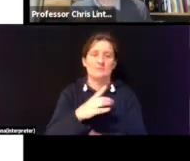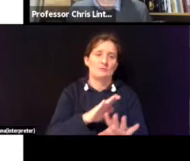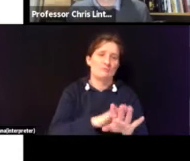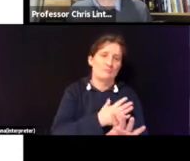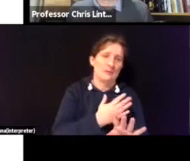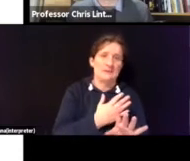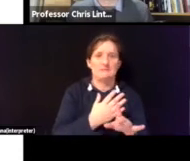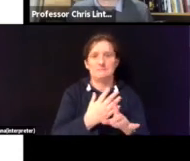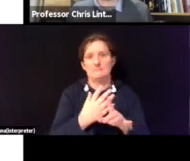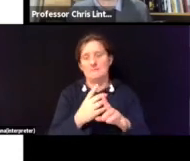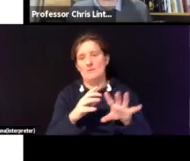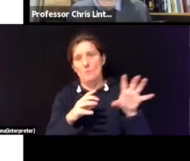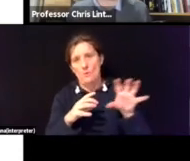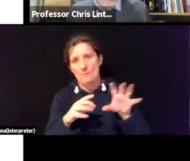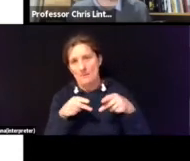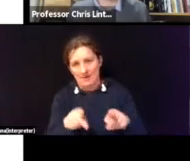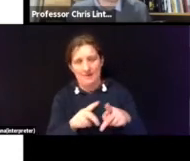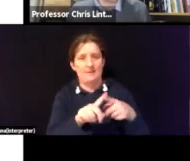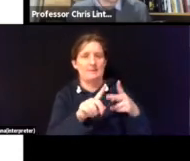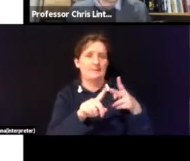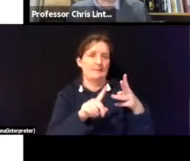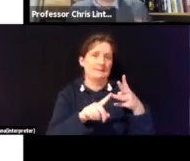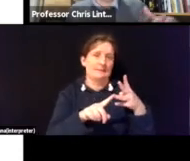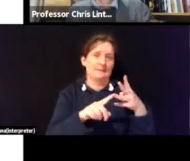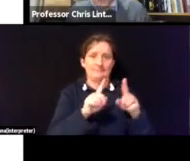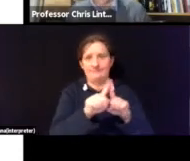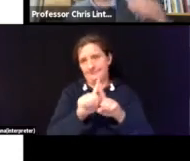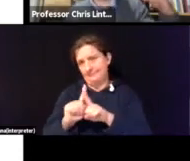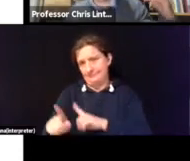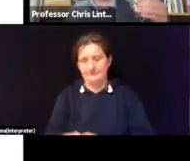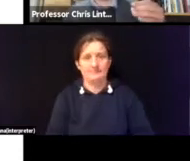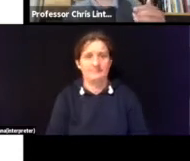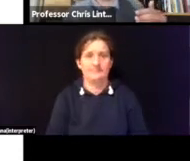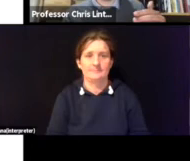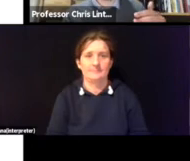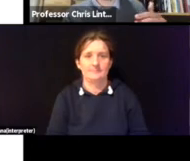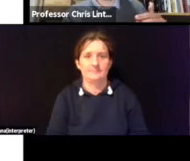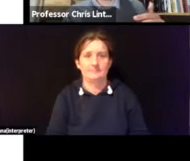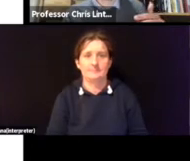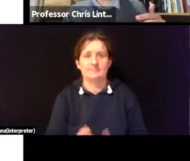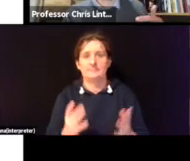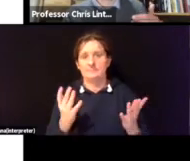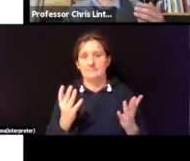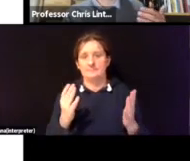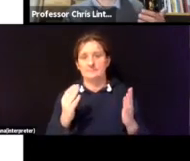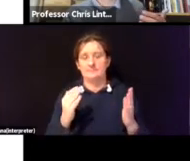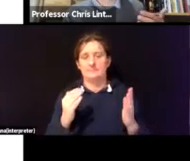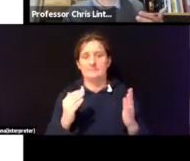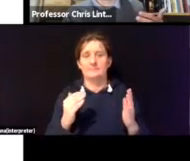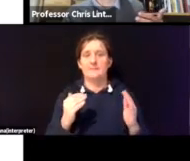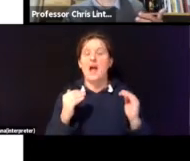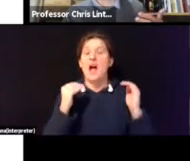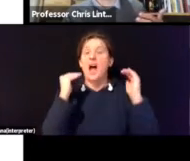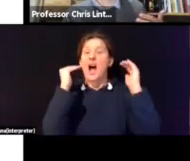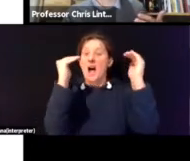radial velocity is this wobble method, and there are a few others as well. The higher you are on this graph, the more massive